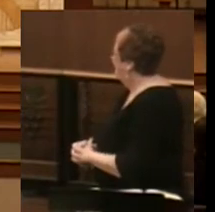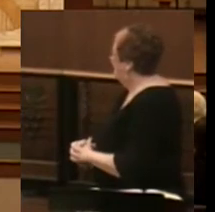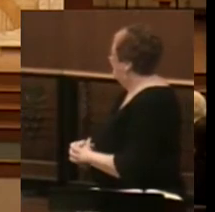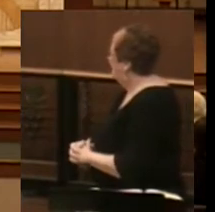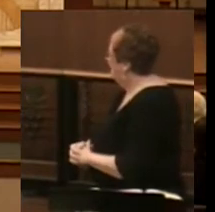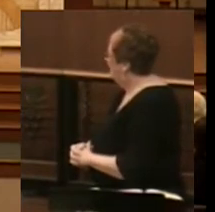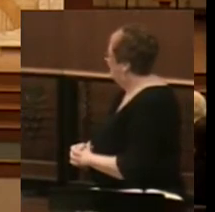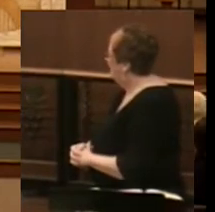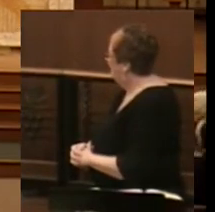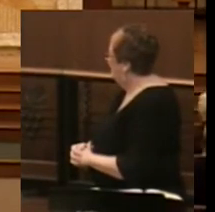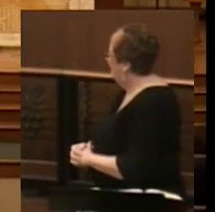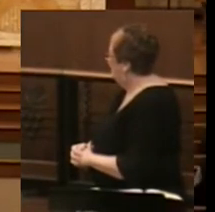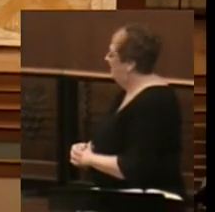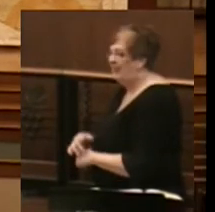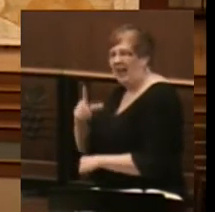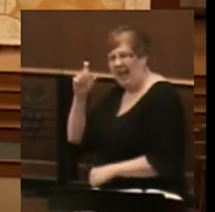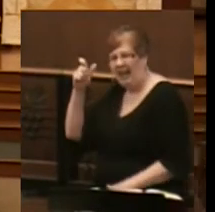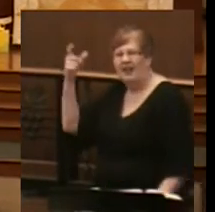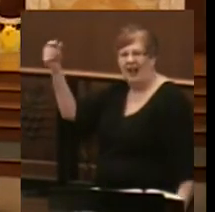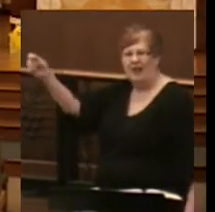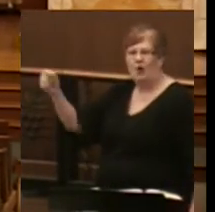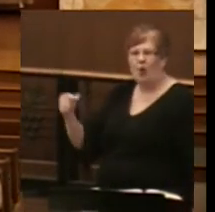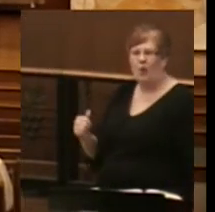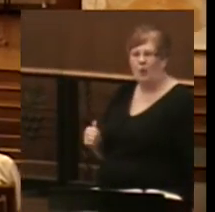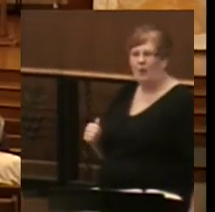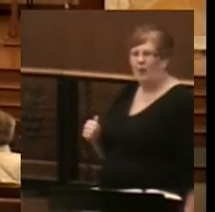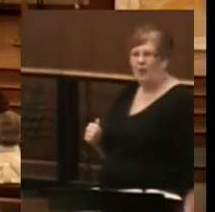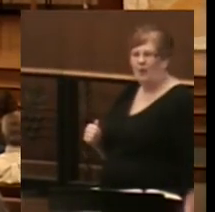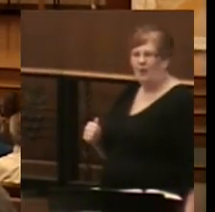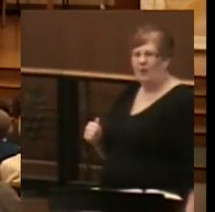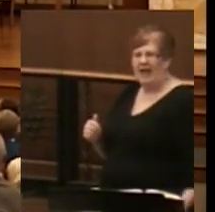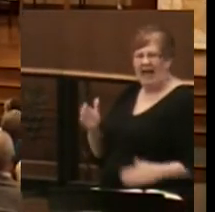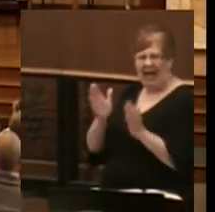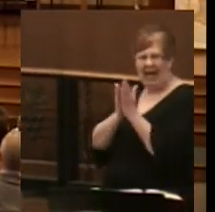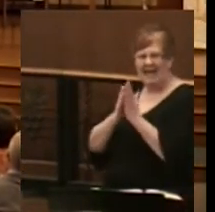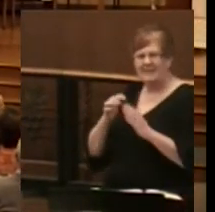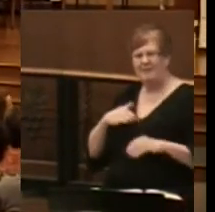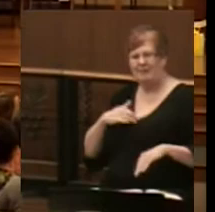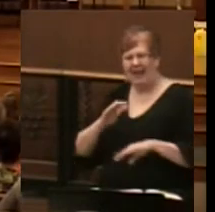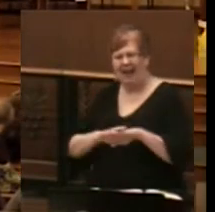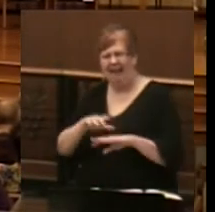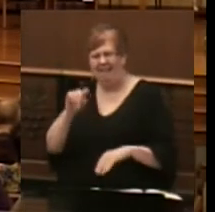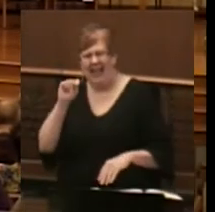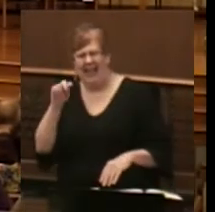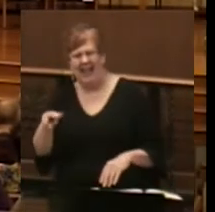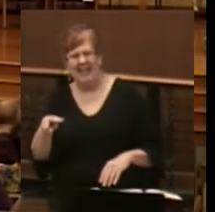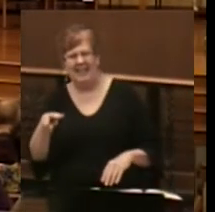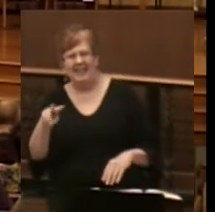Well, I got to go. They've asked me to be on that